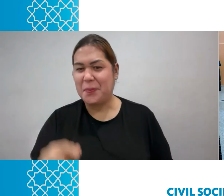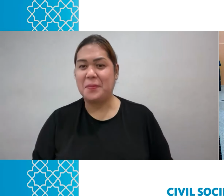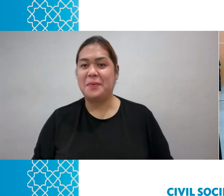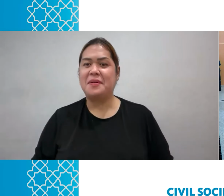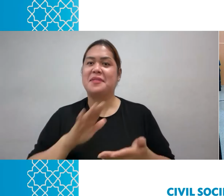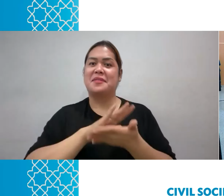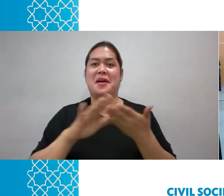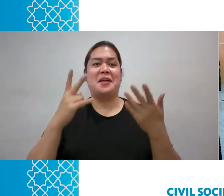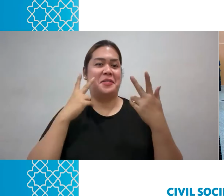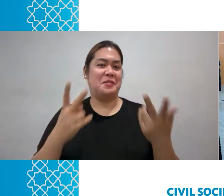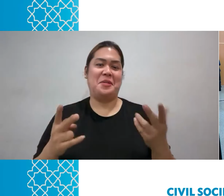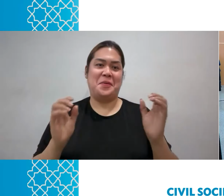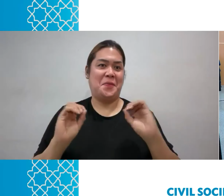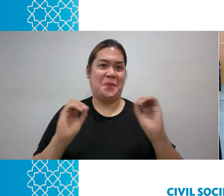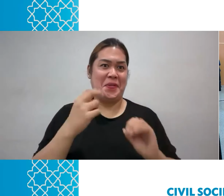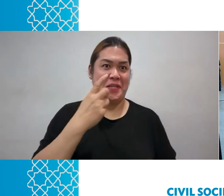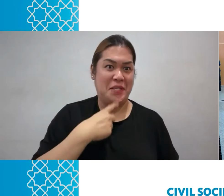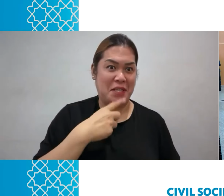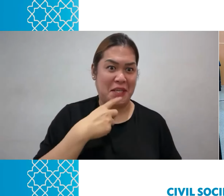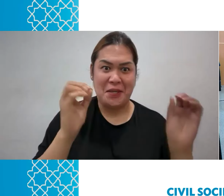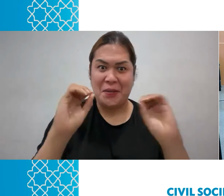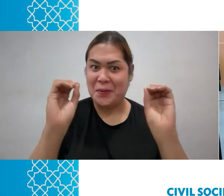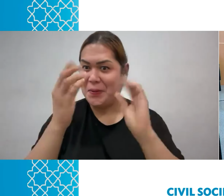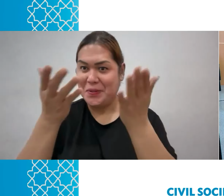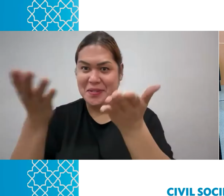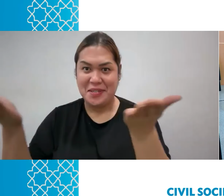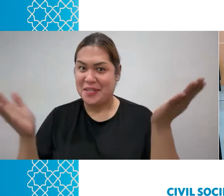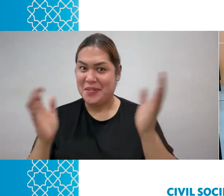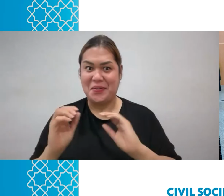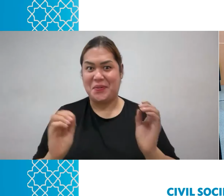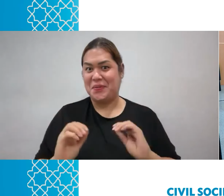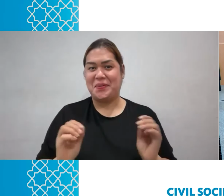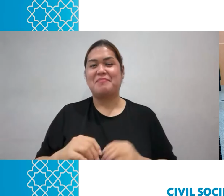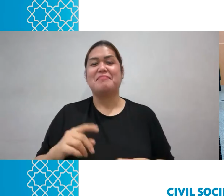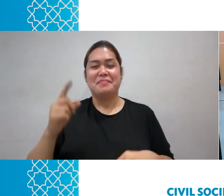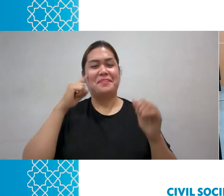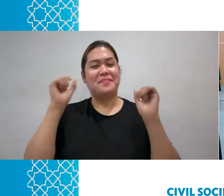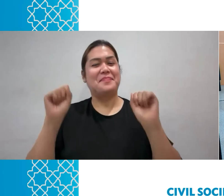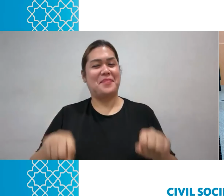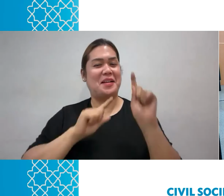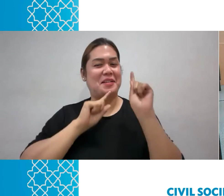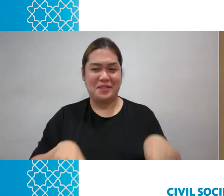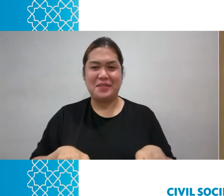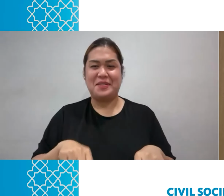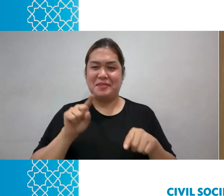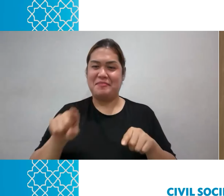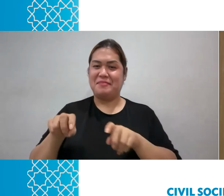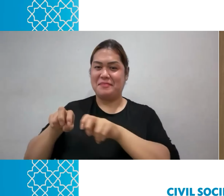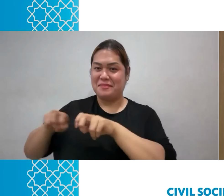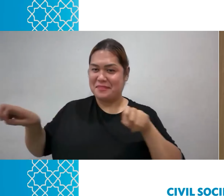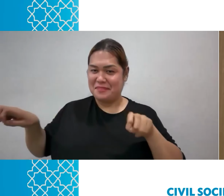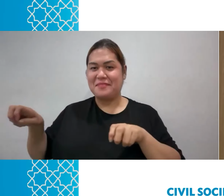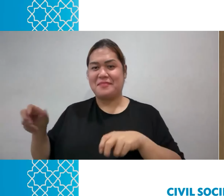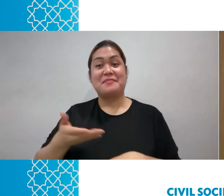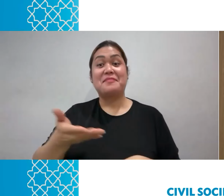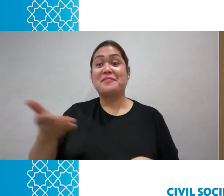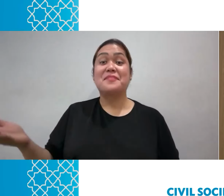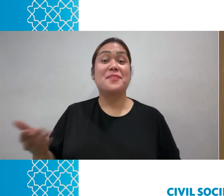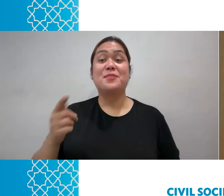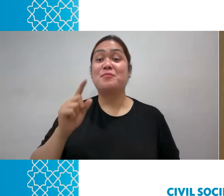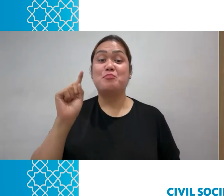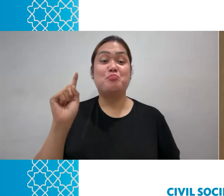yet. All right, I think we should respond to this from the panel. So first, we will start with Shivani